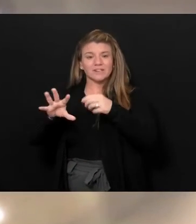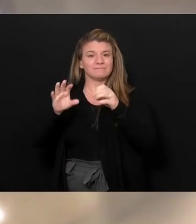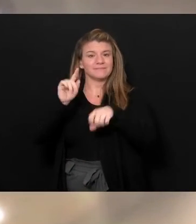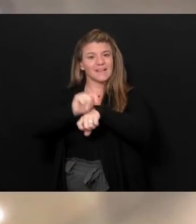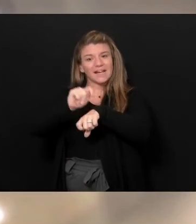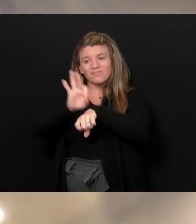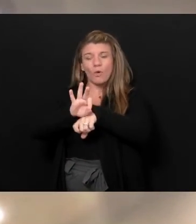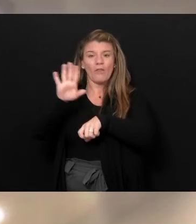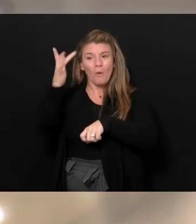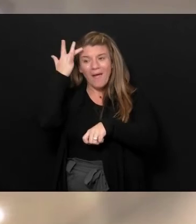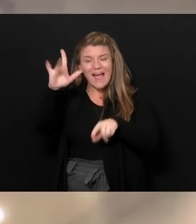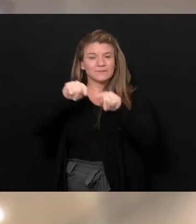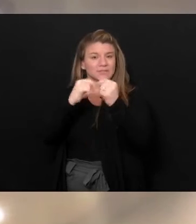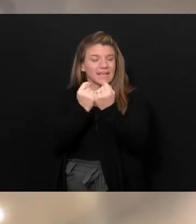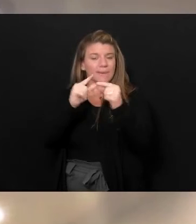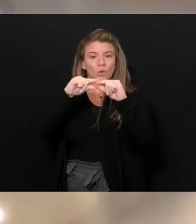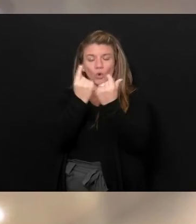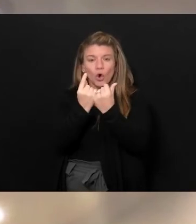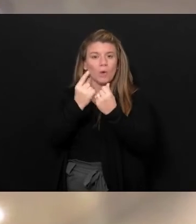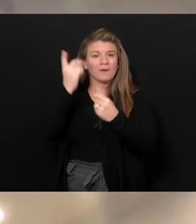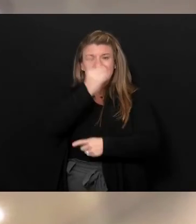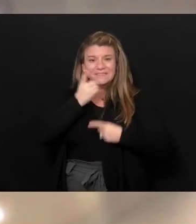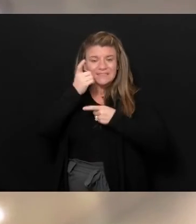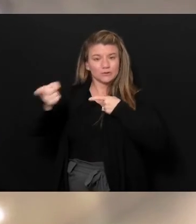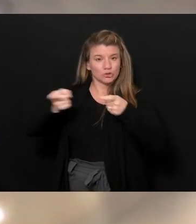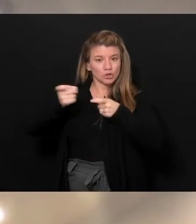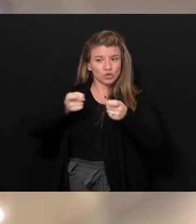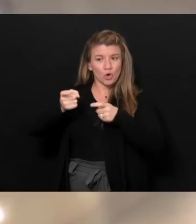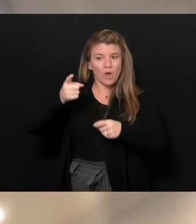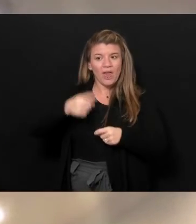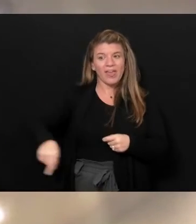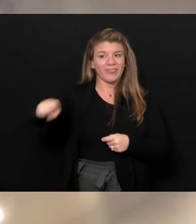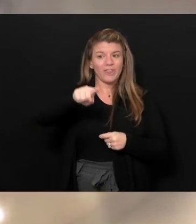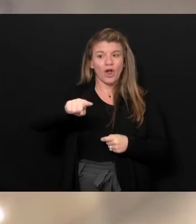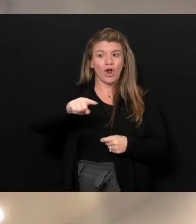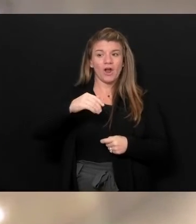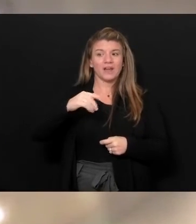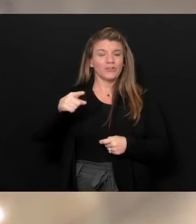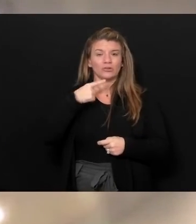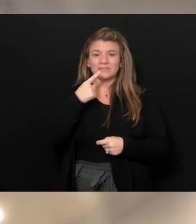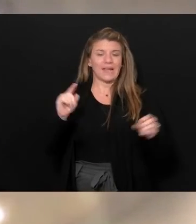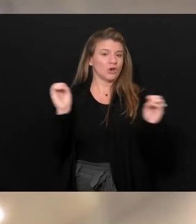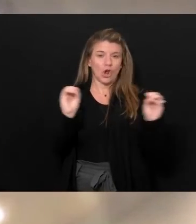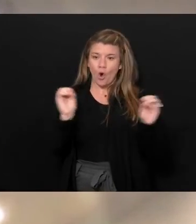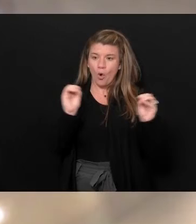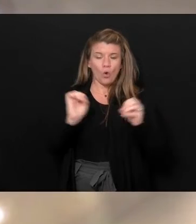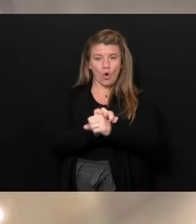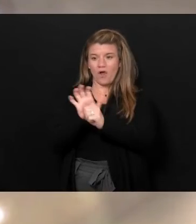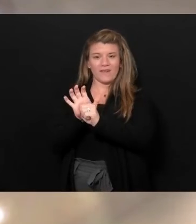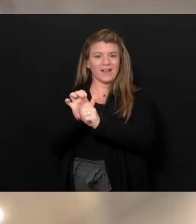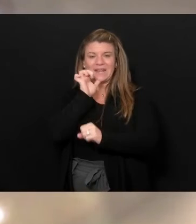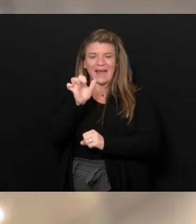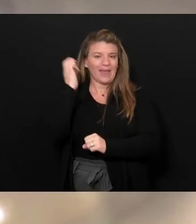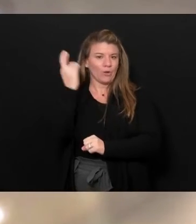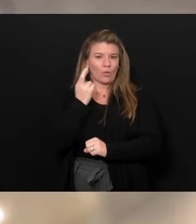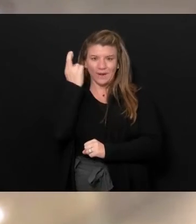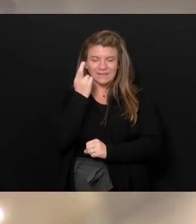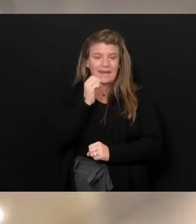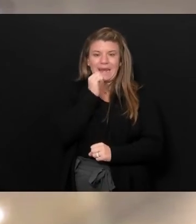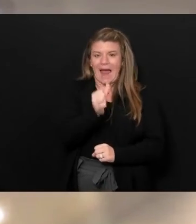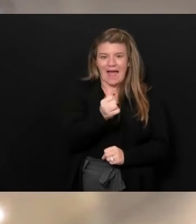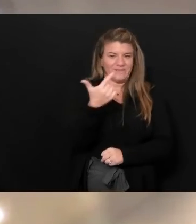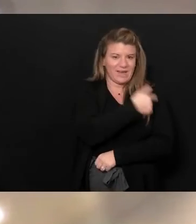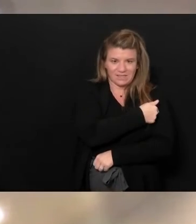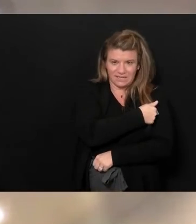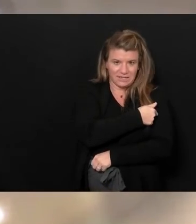group from the Centers of Disease Control, is not a contraindication. Having had COVID is not a reason not to get